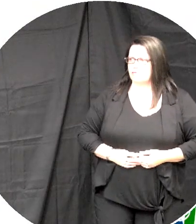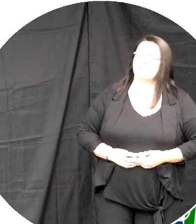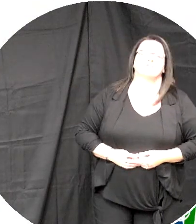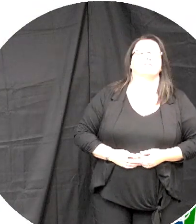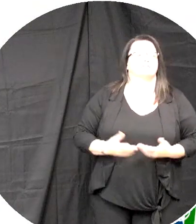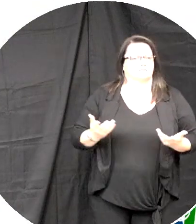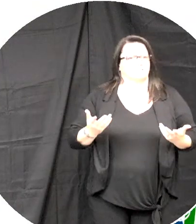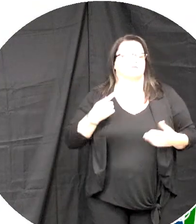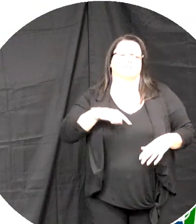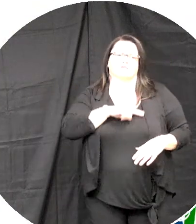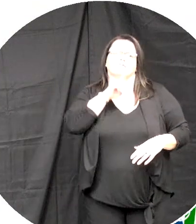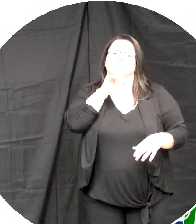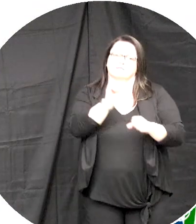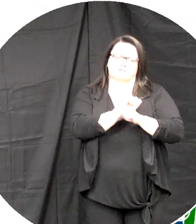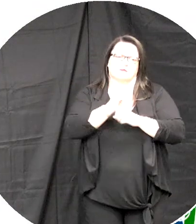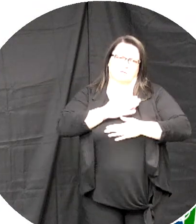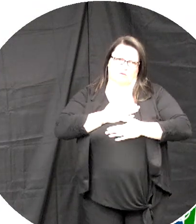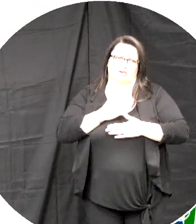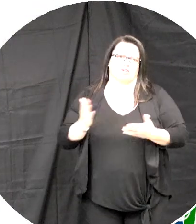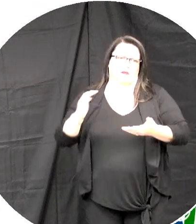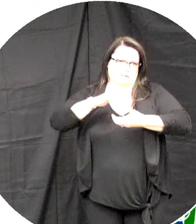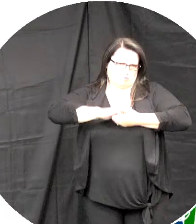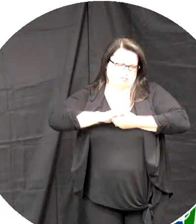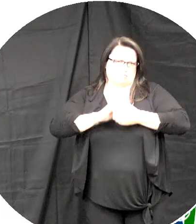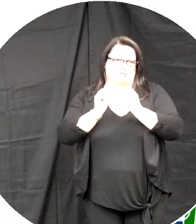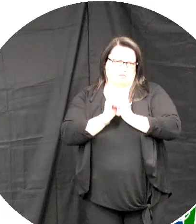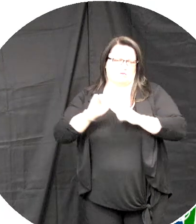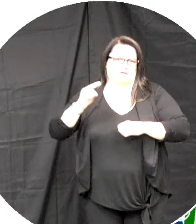So we really appreciate that partnership with First Light.